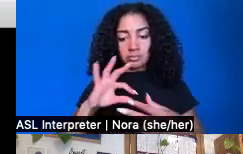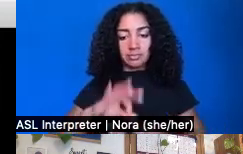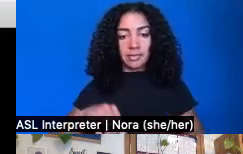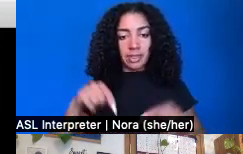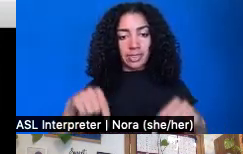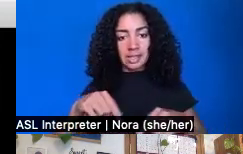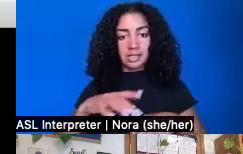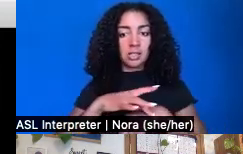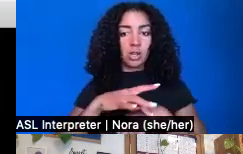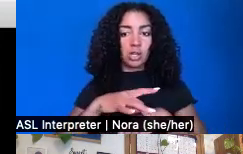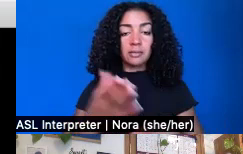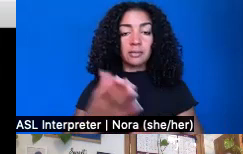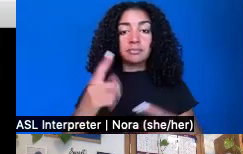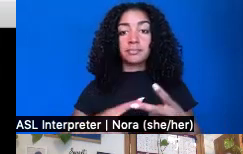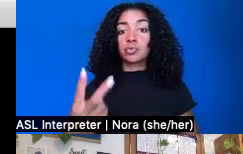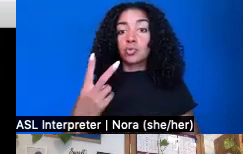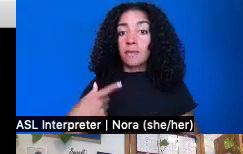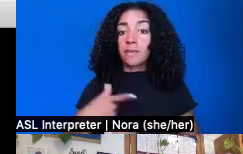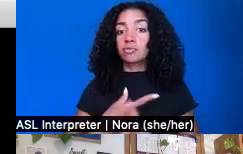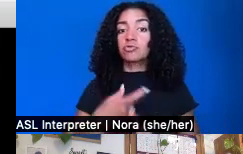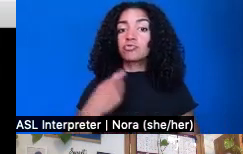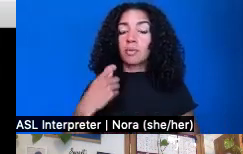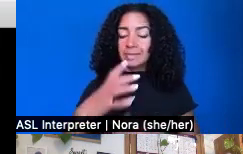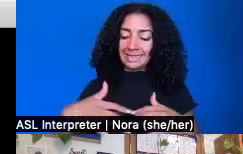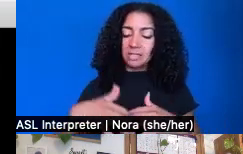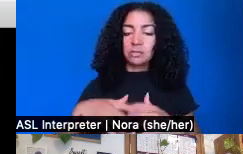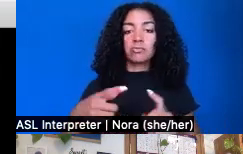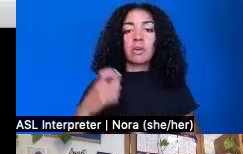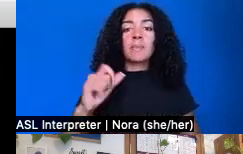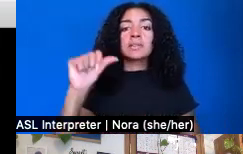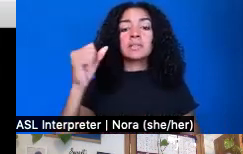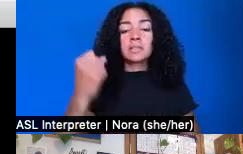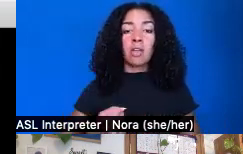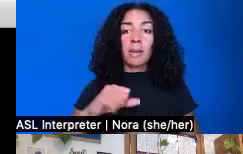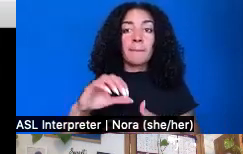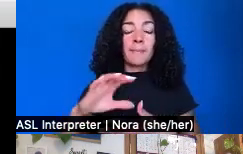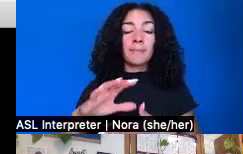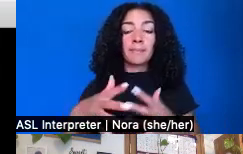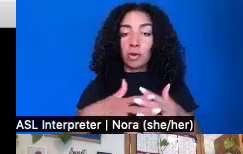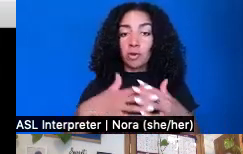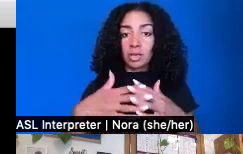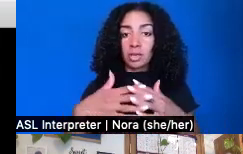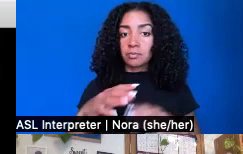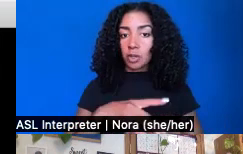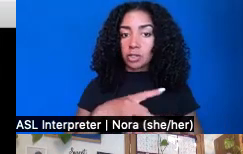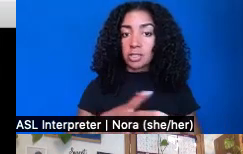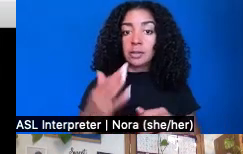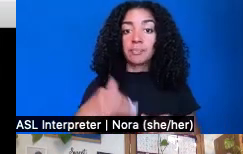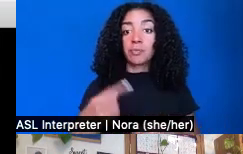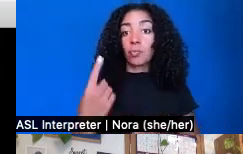to the South American continent. 1 is from the African continent. 4 are from the Asian